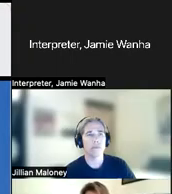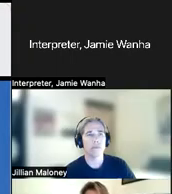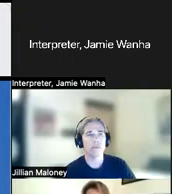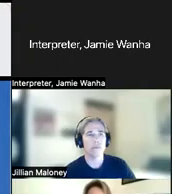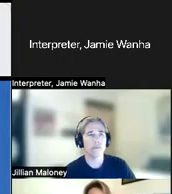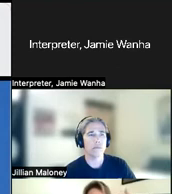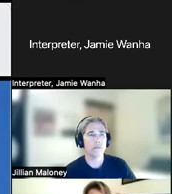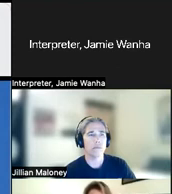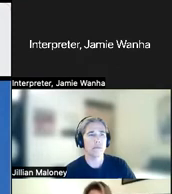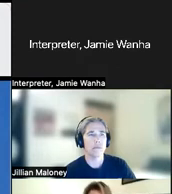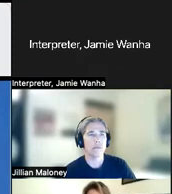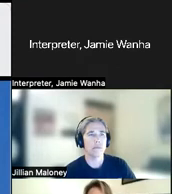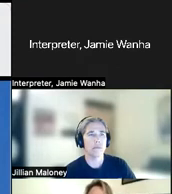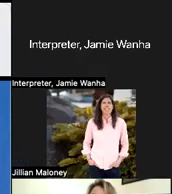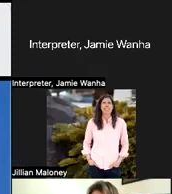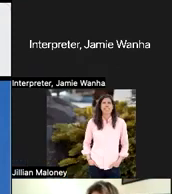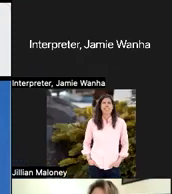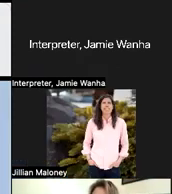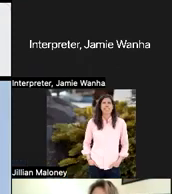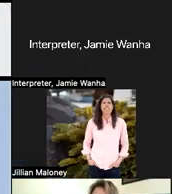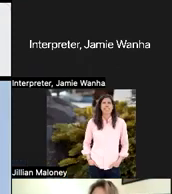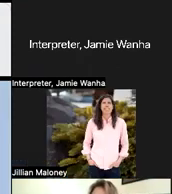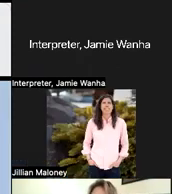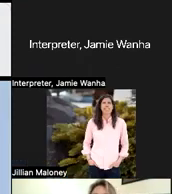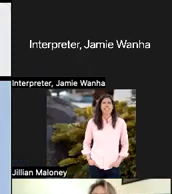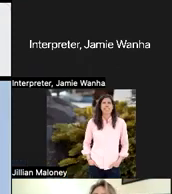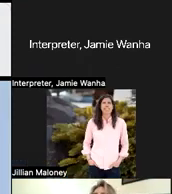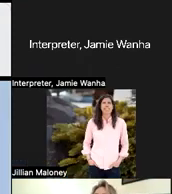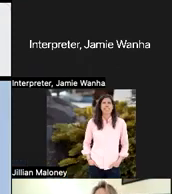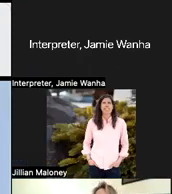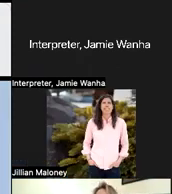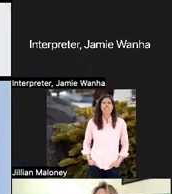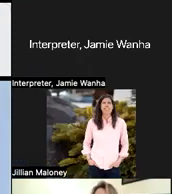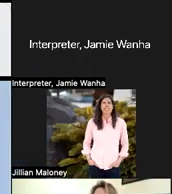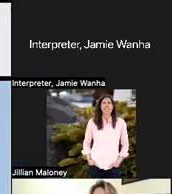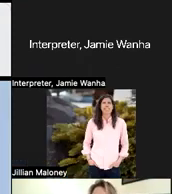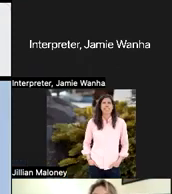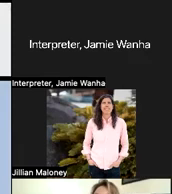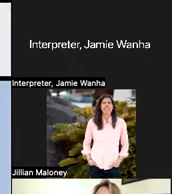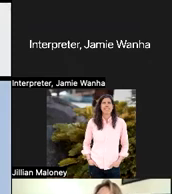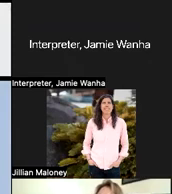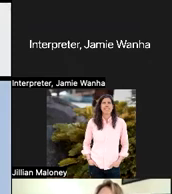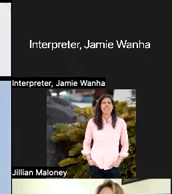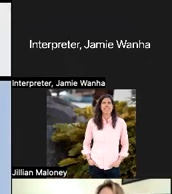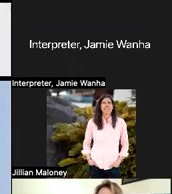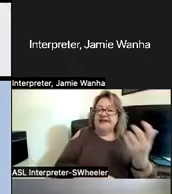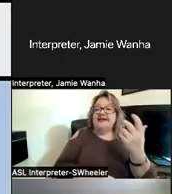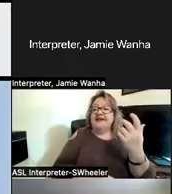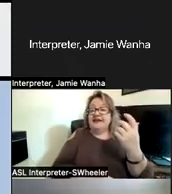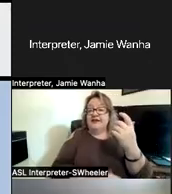move to the next slide, we are going to see what is a scenario. A scenario is something like a